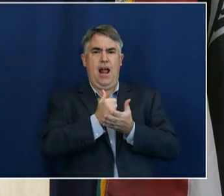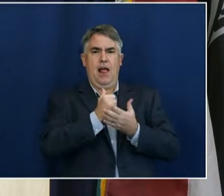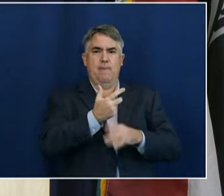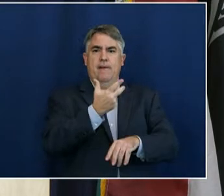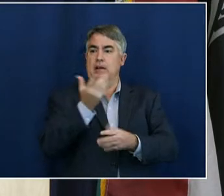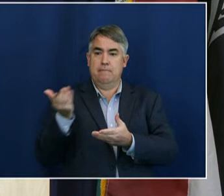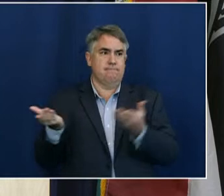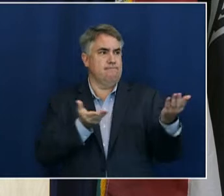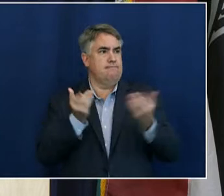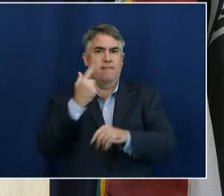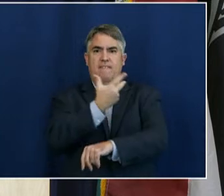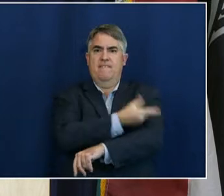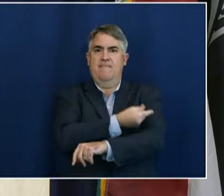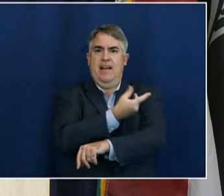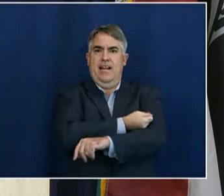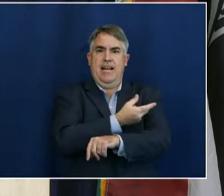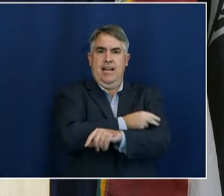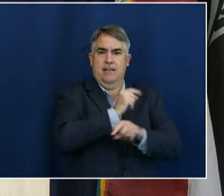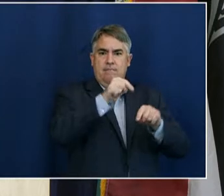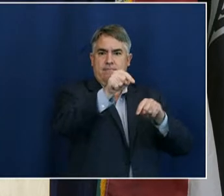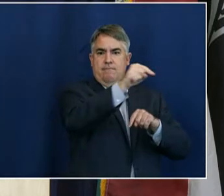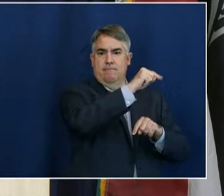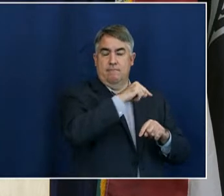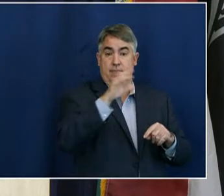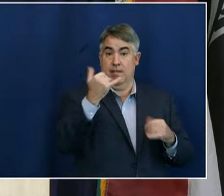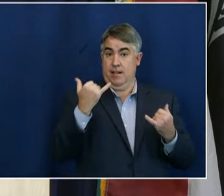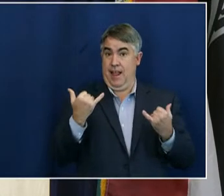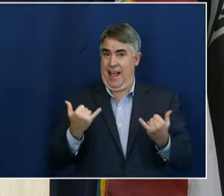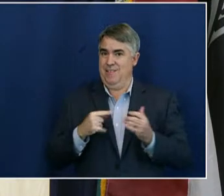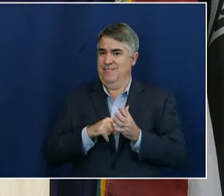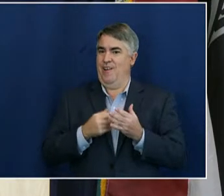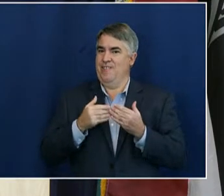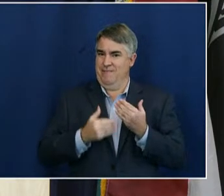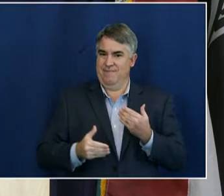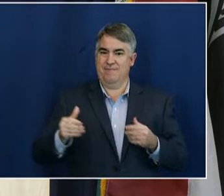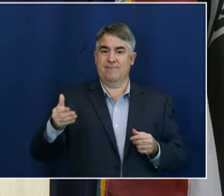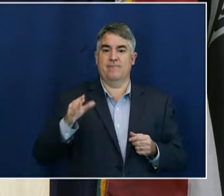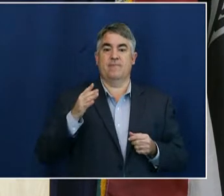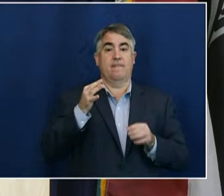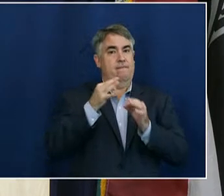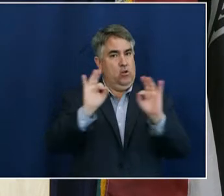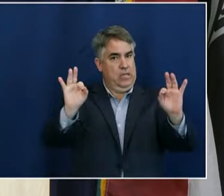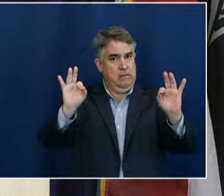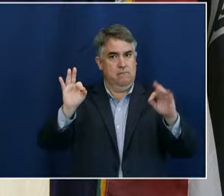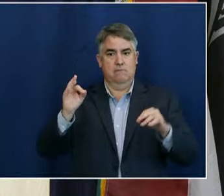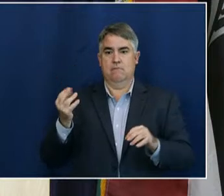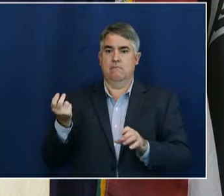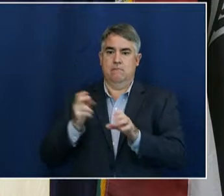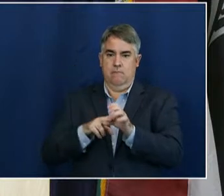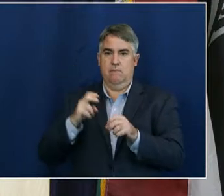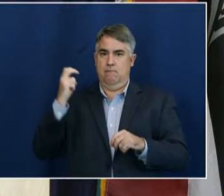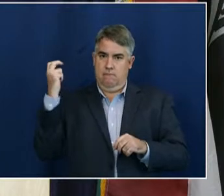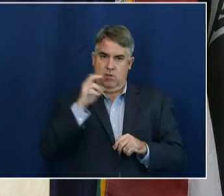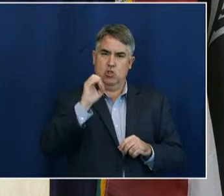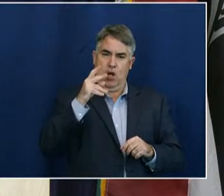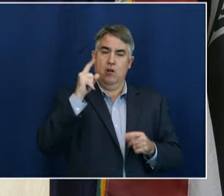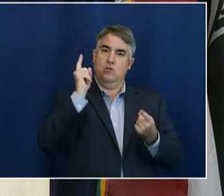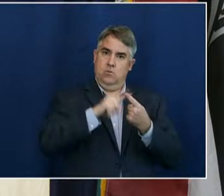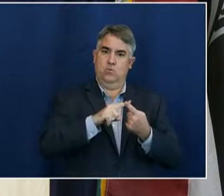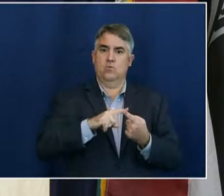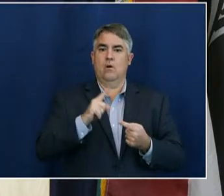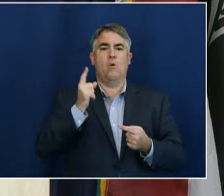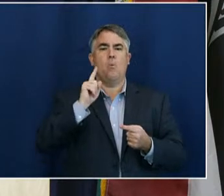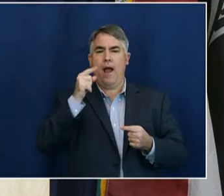Starting today, MTS will provide free rides on our bus and trolley network to anyone who has a